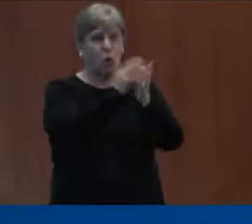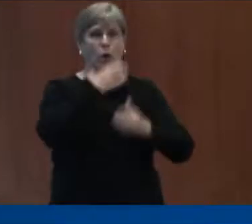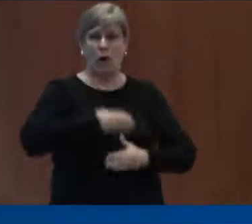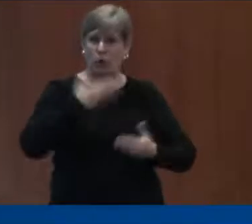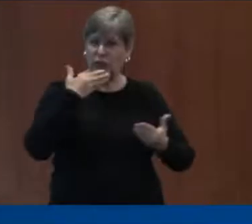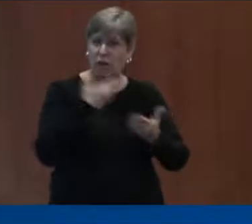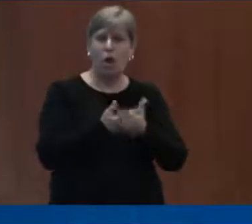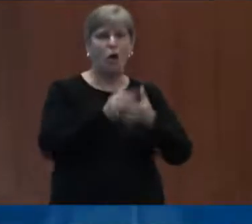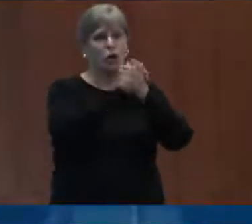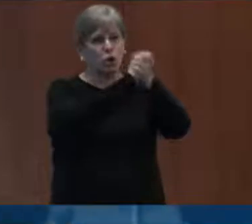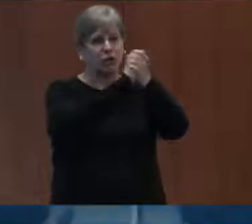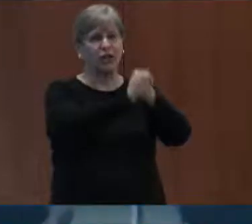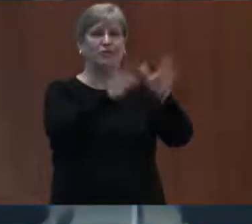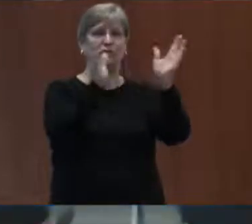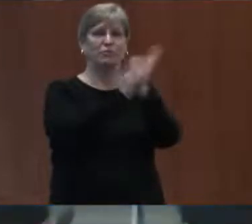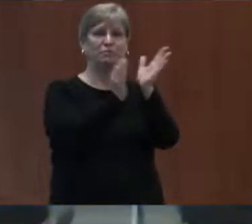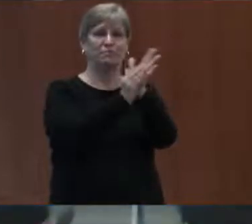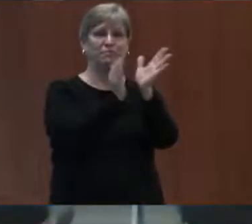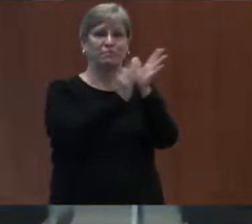Congratulations.